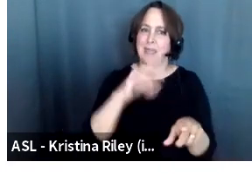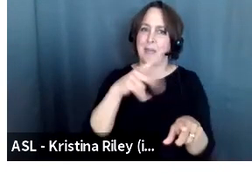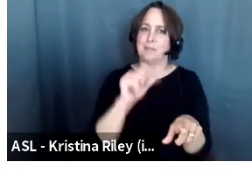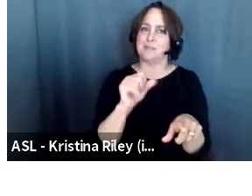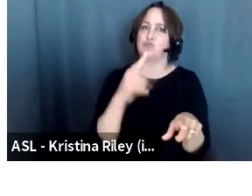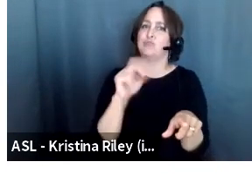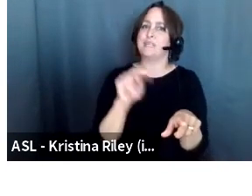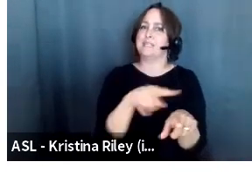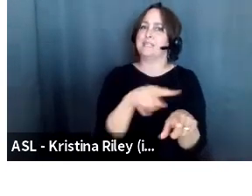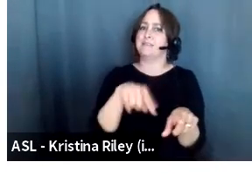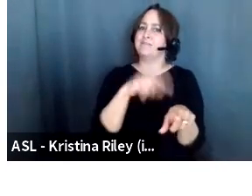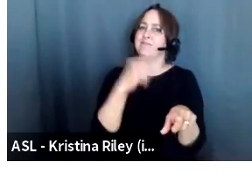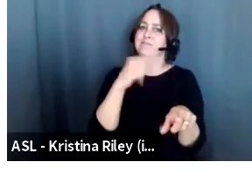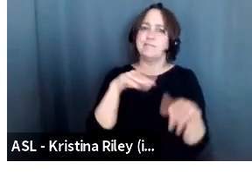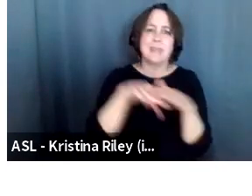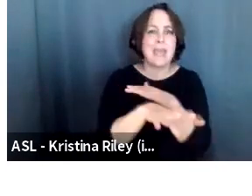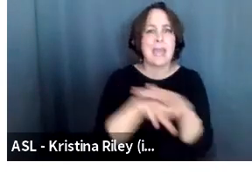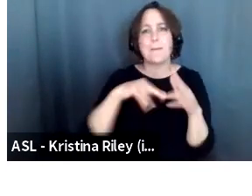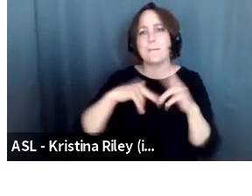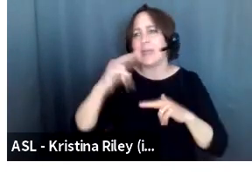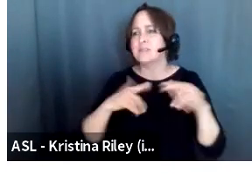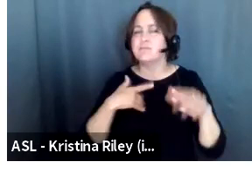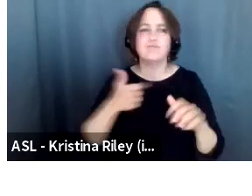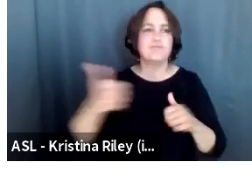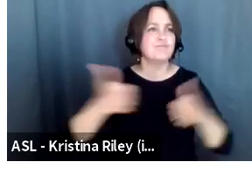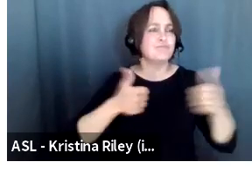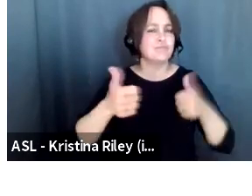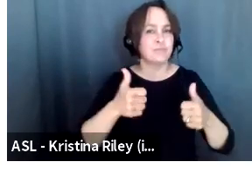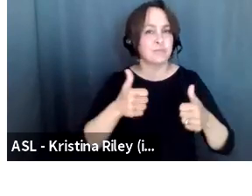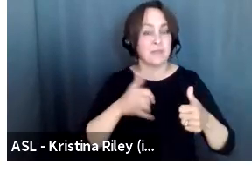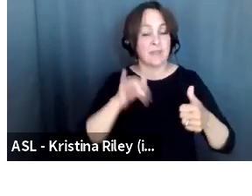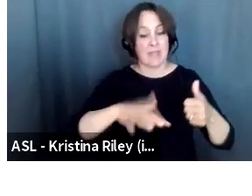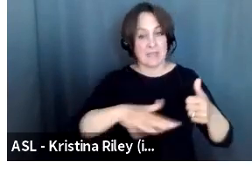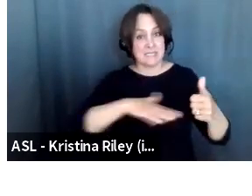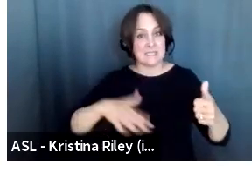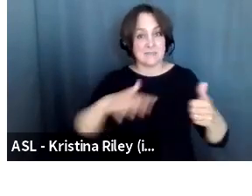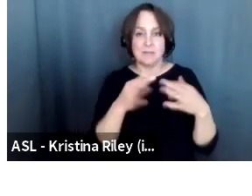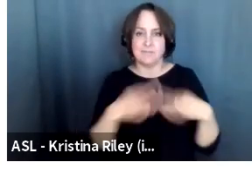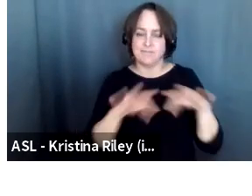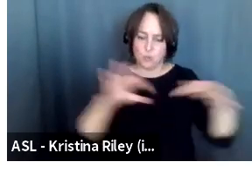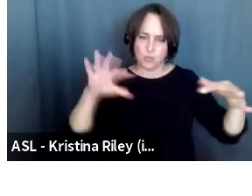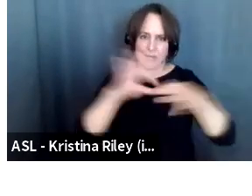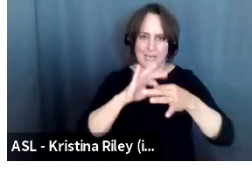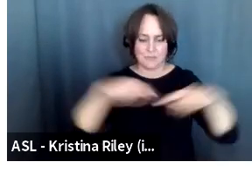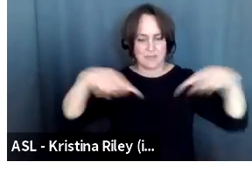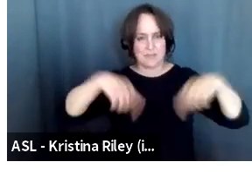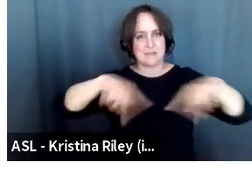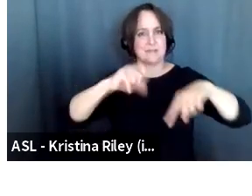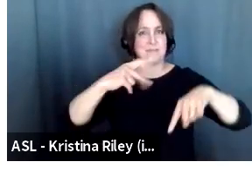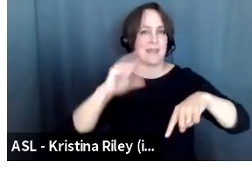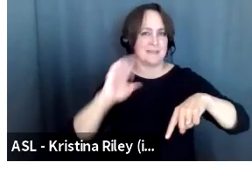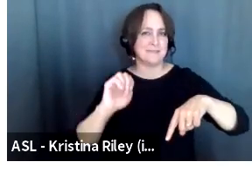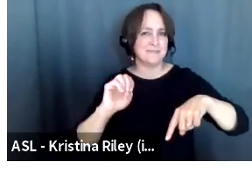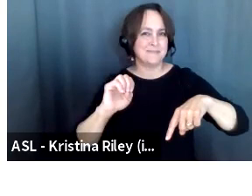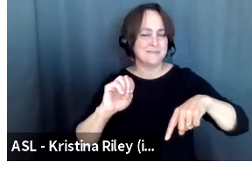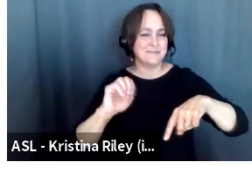out of the building, and connection to this space was critical for the design committee. The other